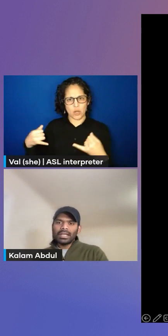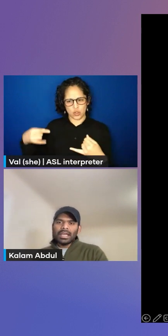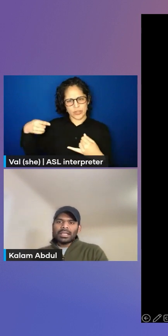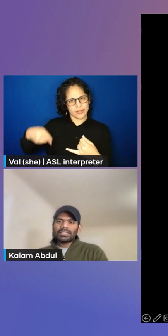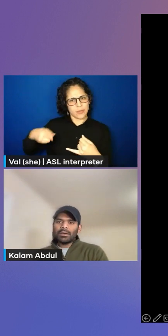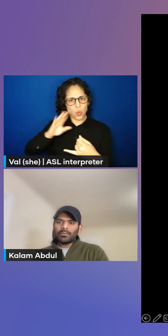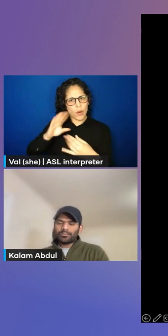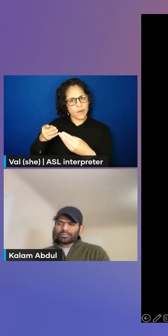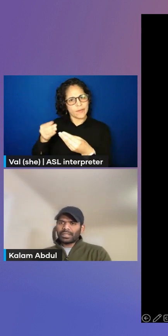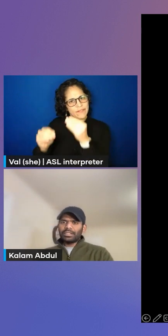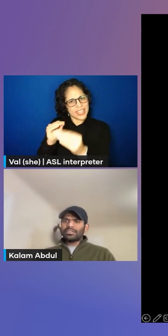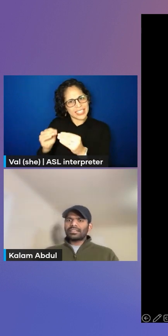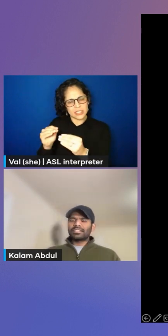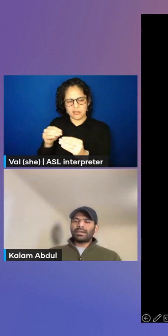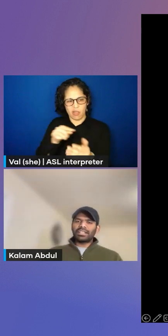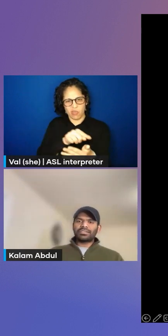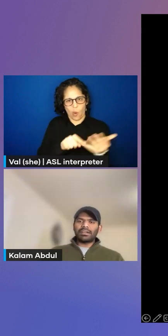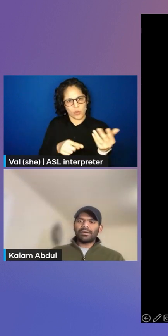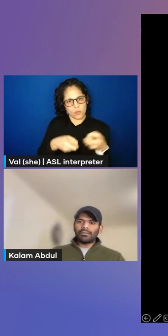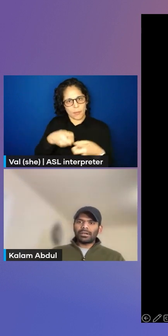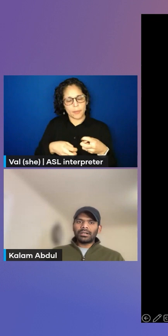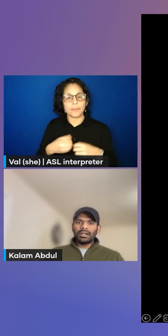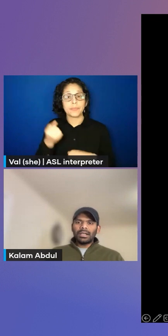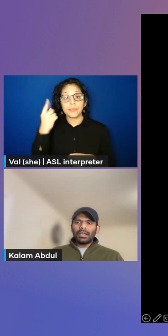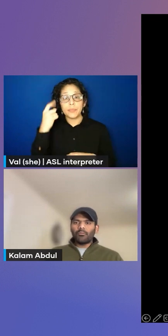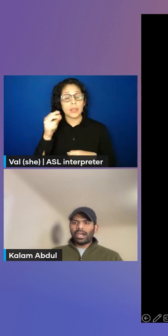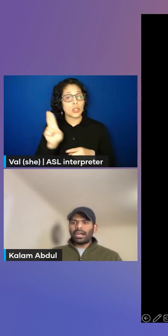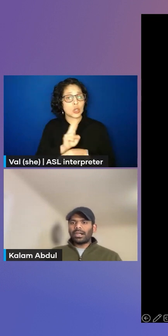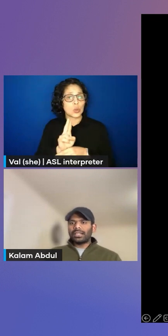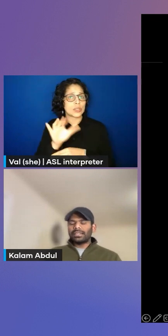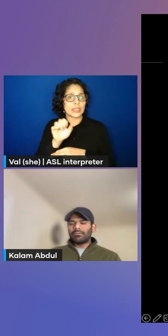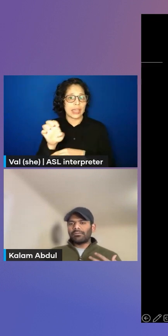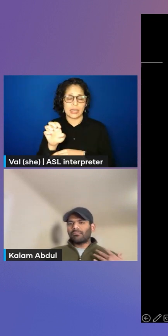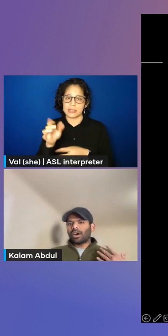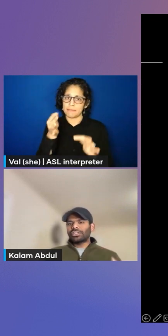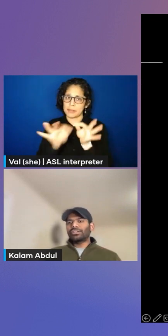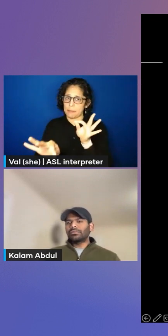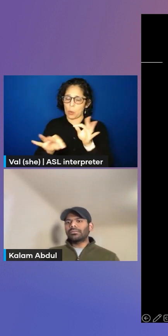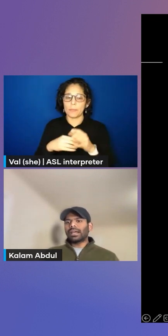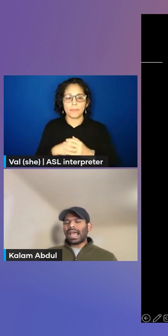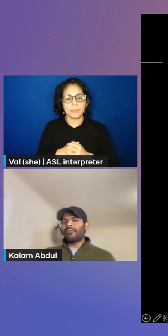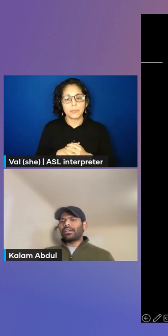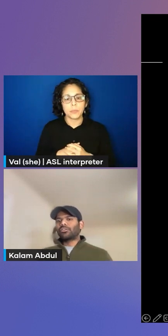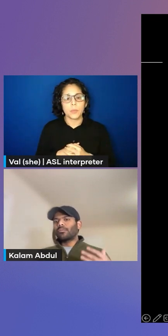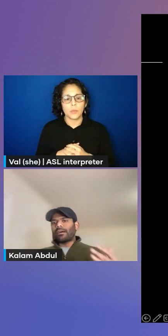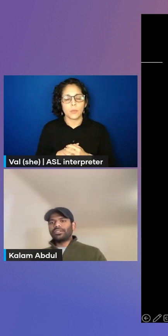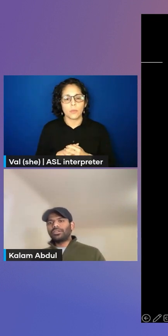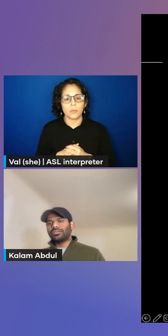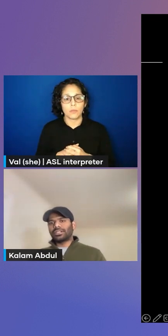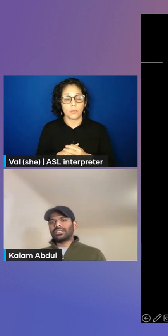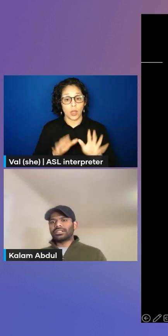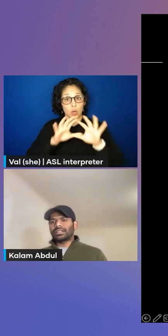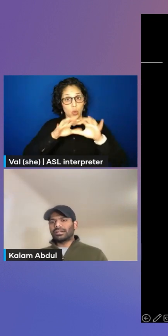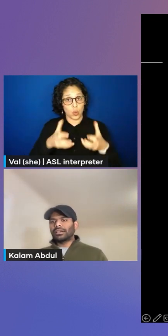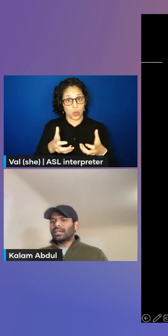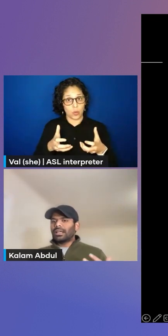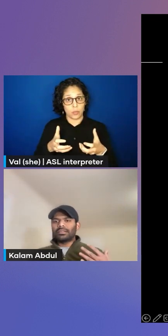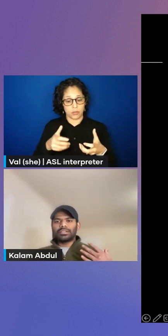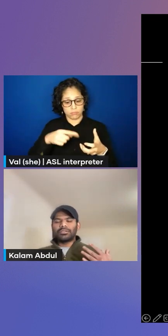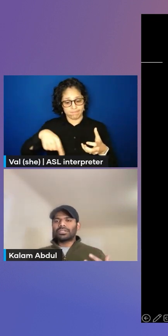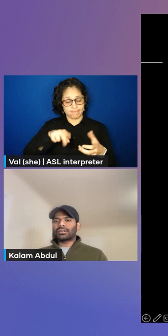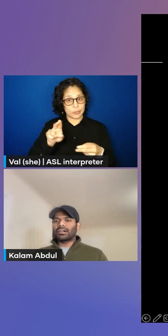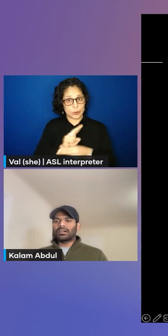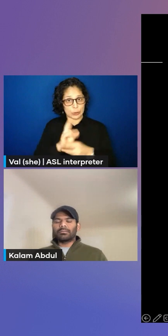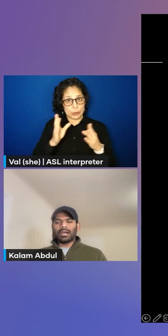right? So the use case is pretty straightforward, where they want to have a group of users.